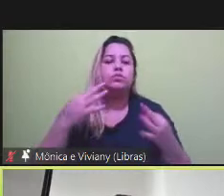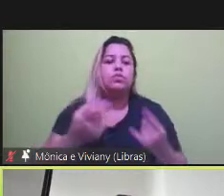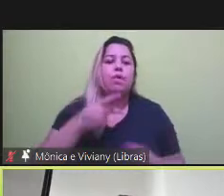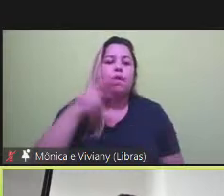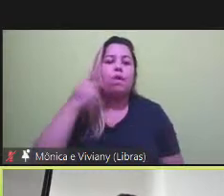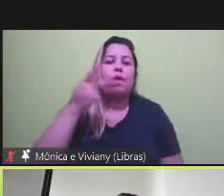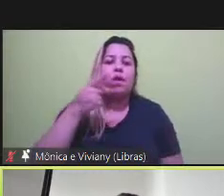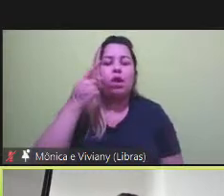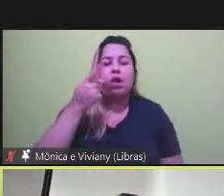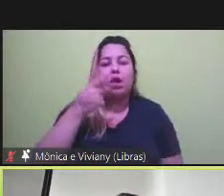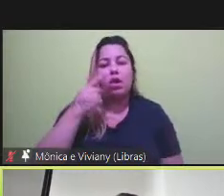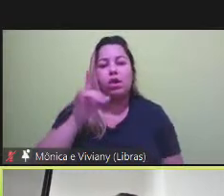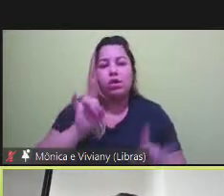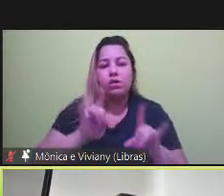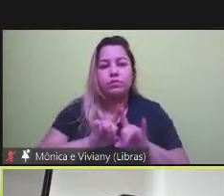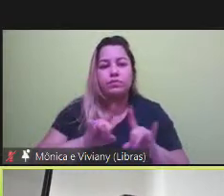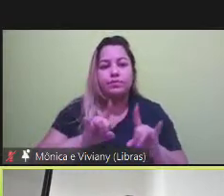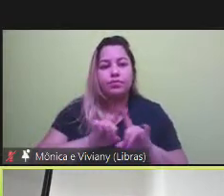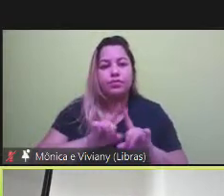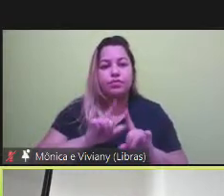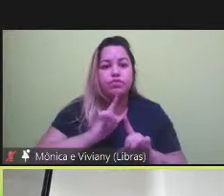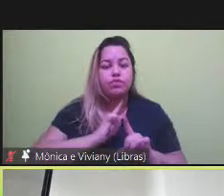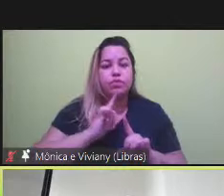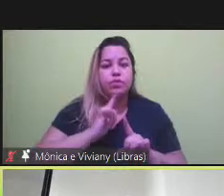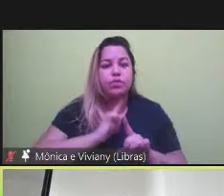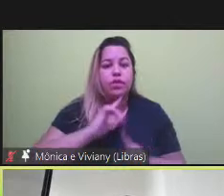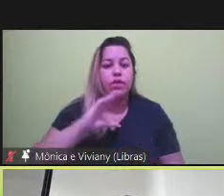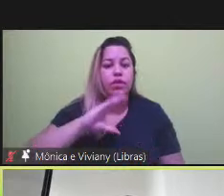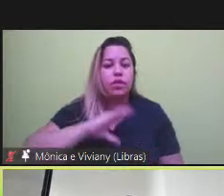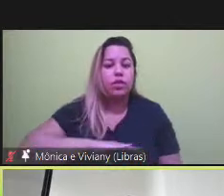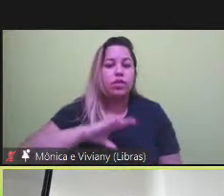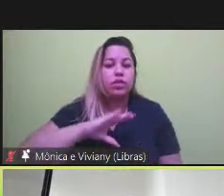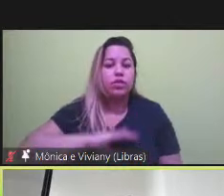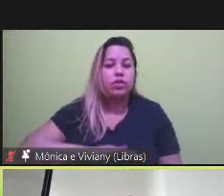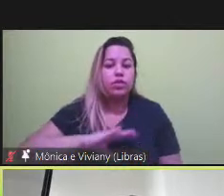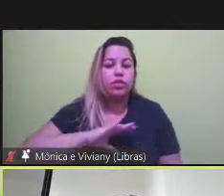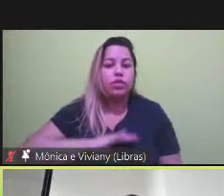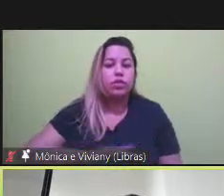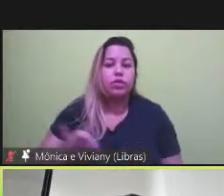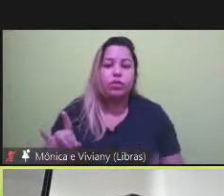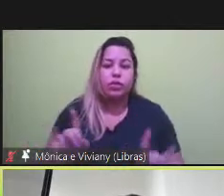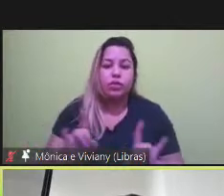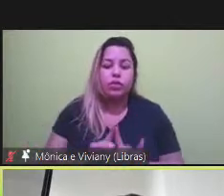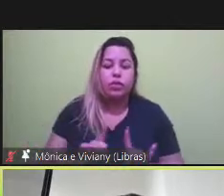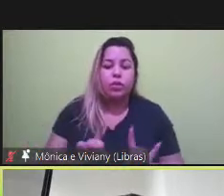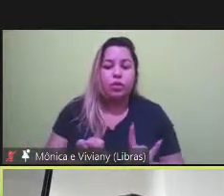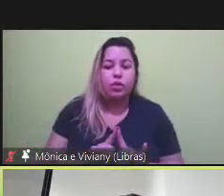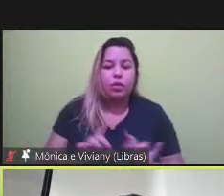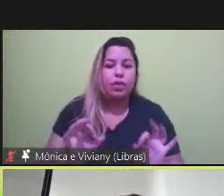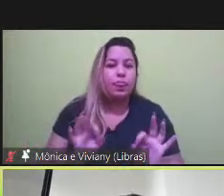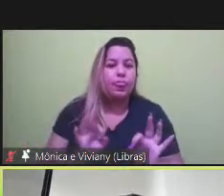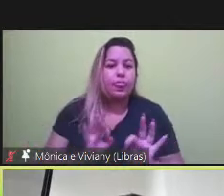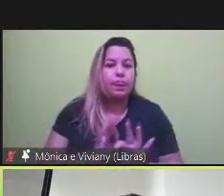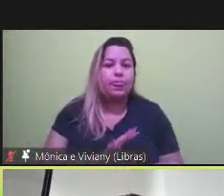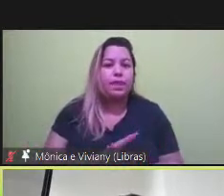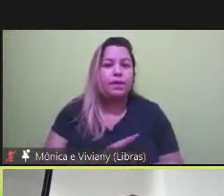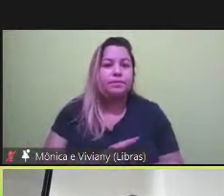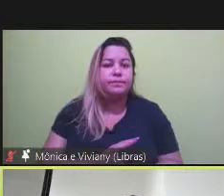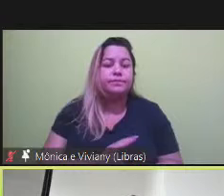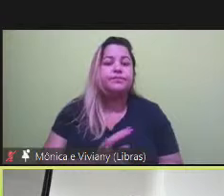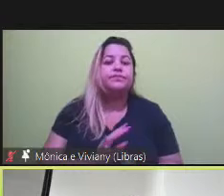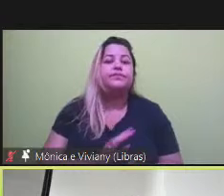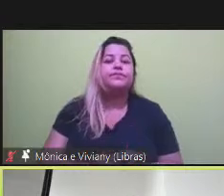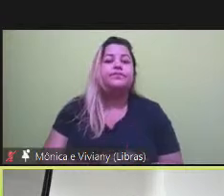this model of intervention that is intersectorial, in Portugal, we don't only have this national